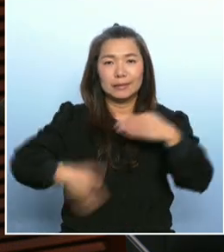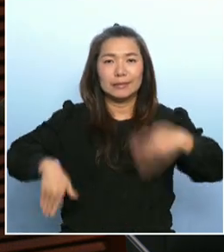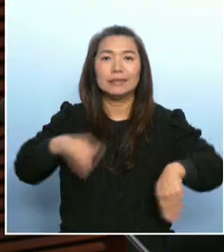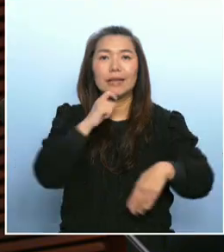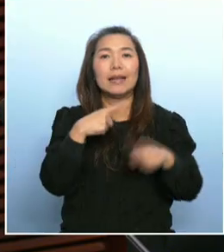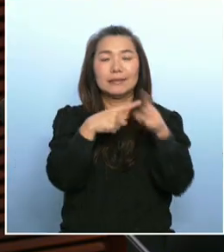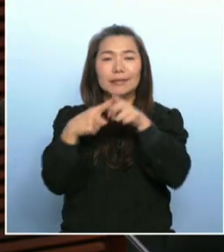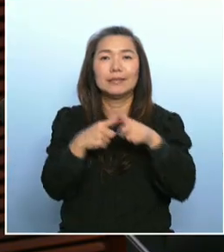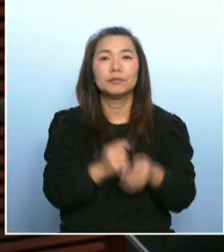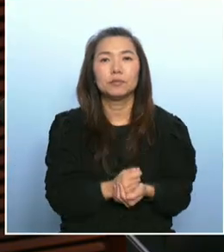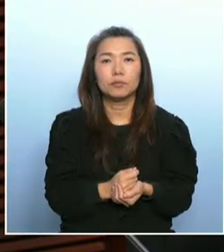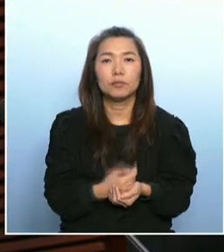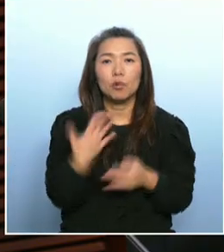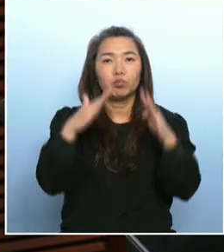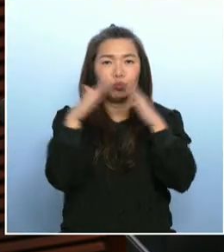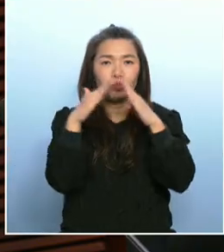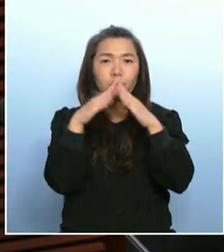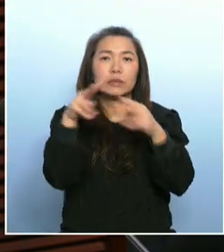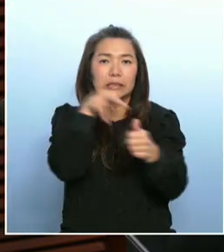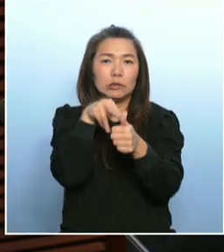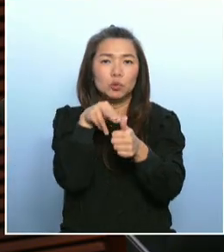For tetraplegic patients,